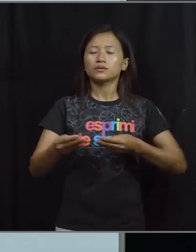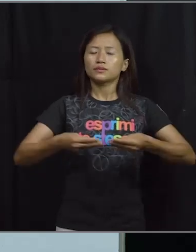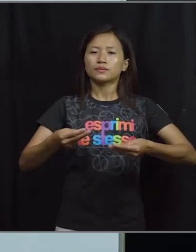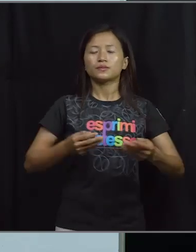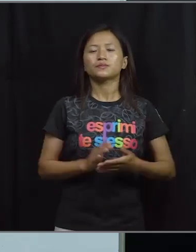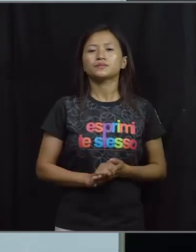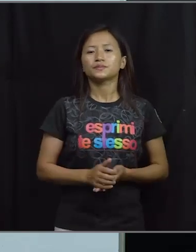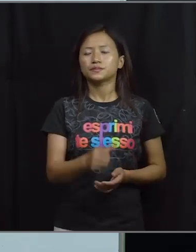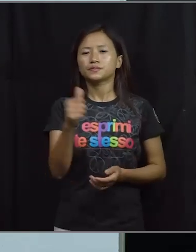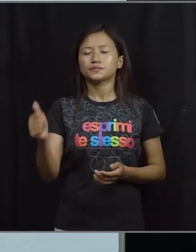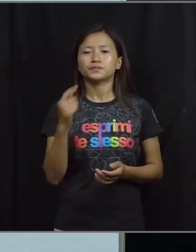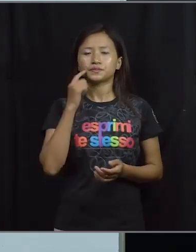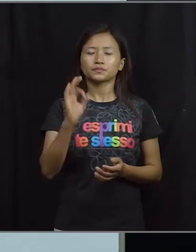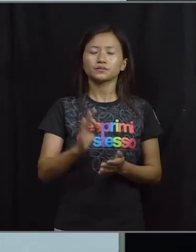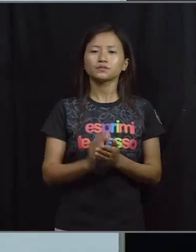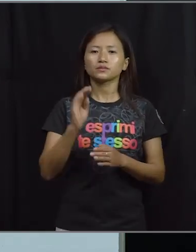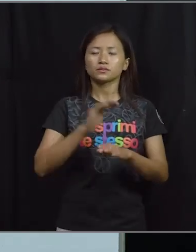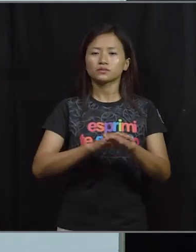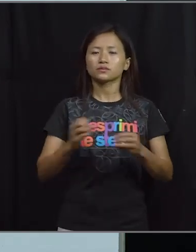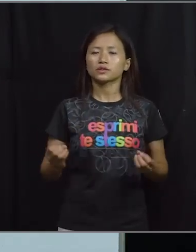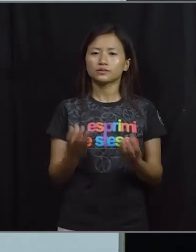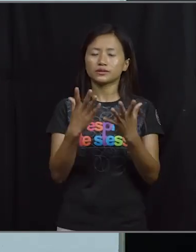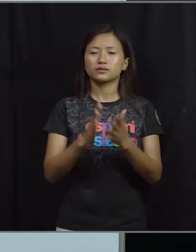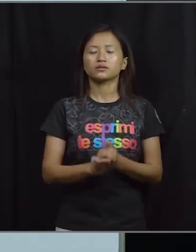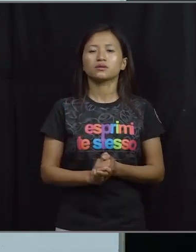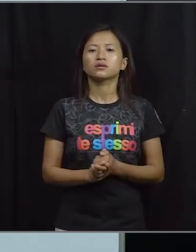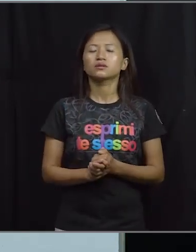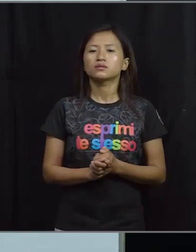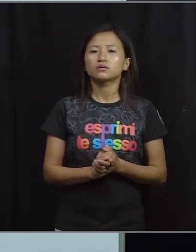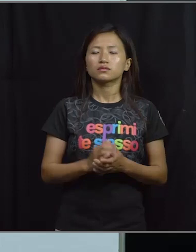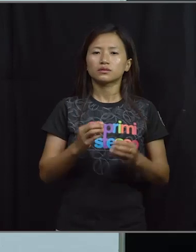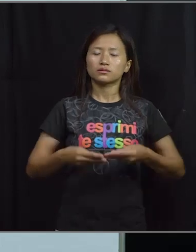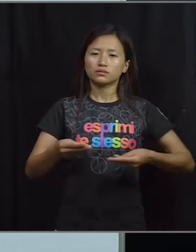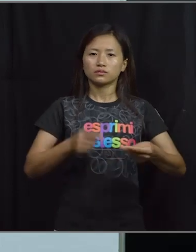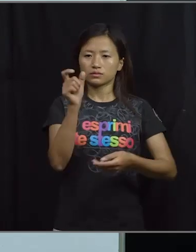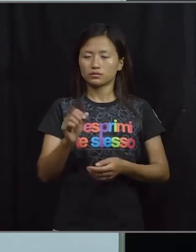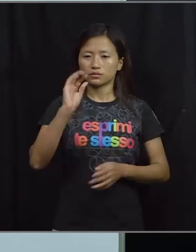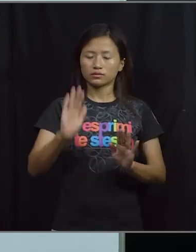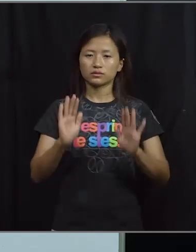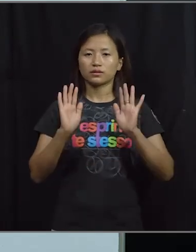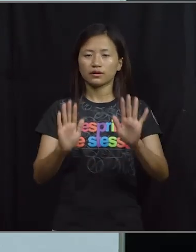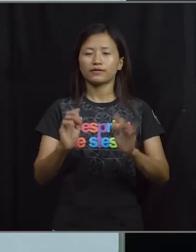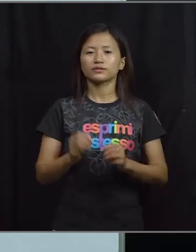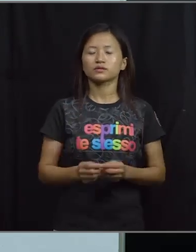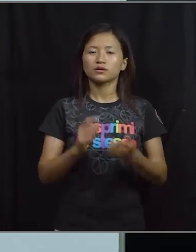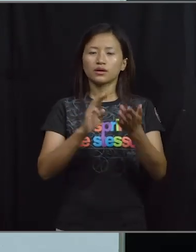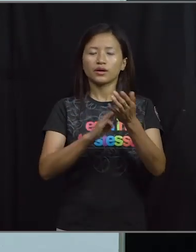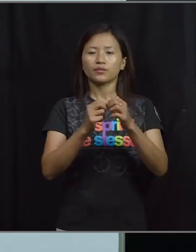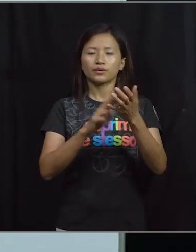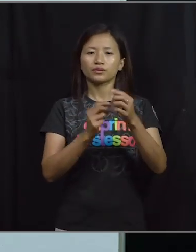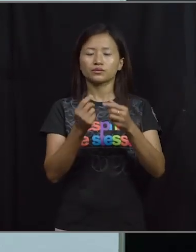business. Another important competency, that is the third competency that an entrepreneur needs to have, is the managerial